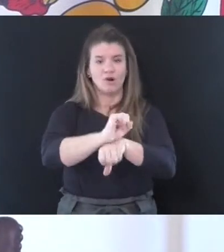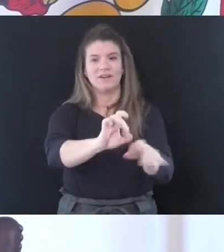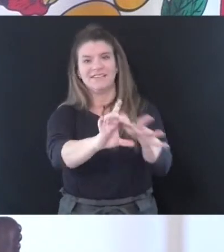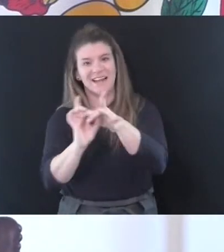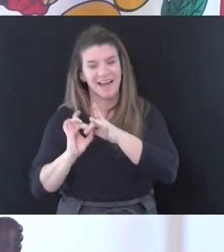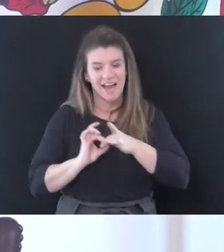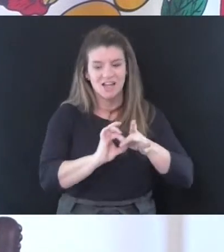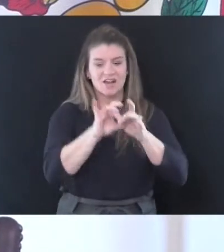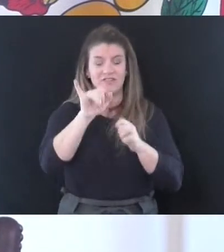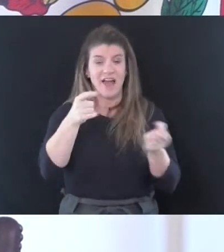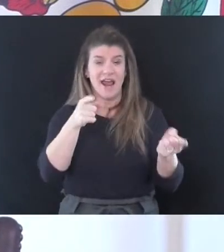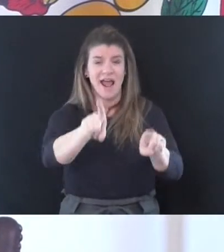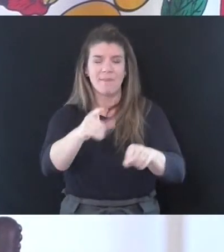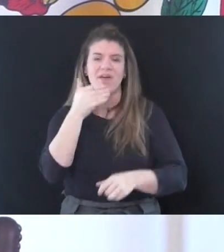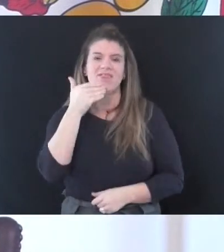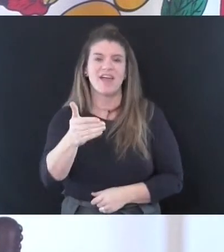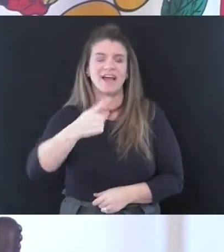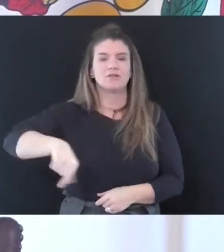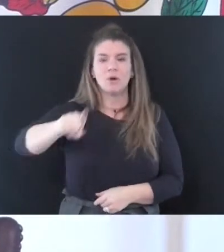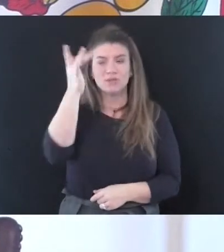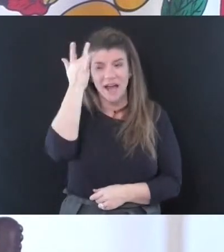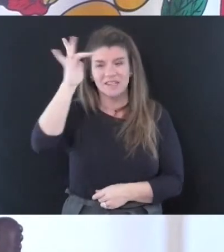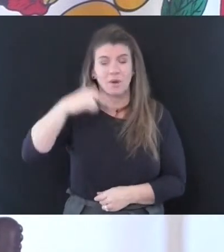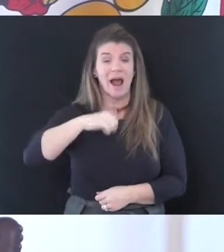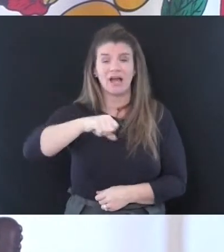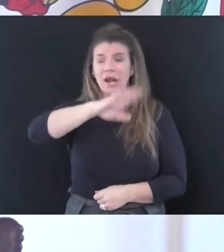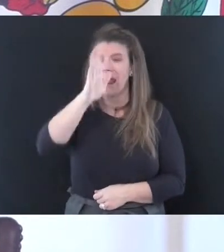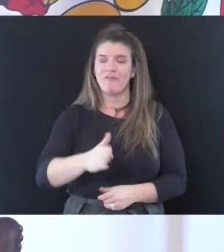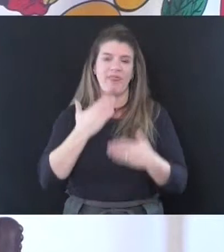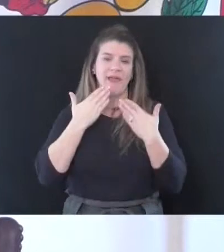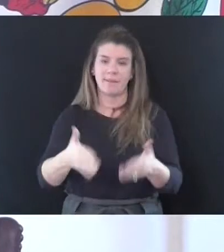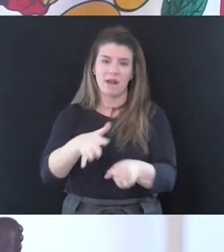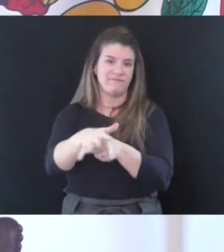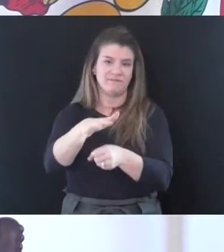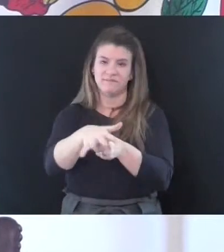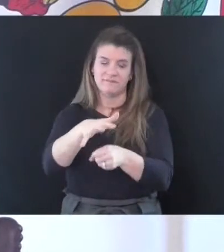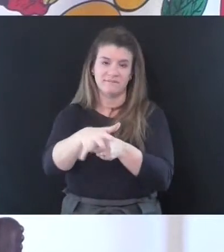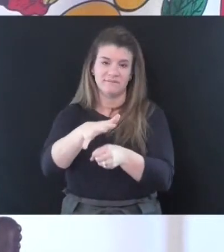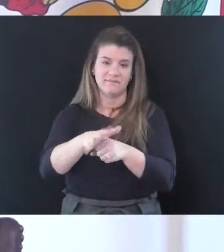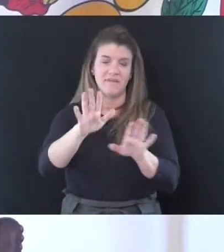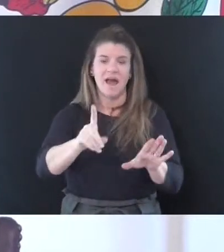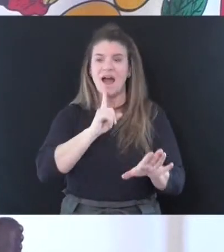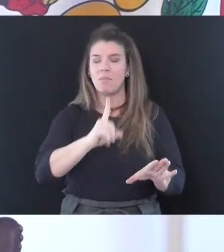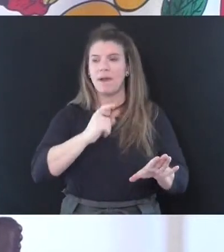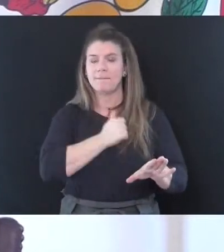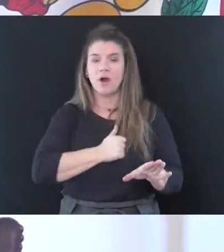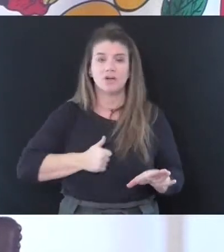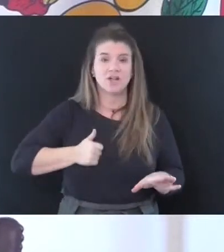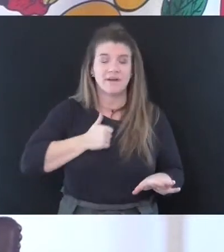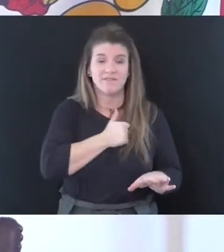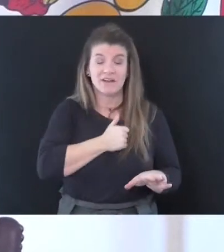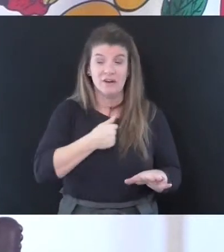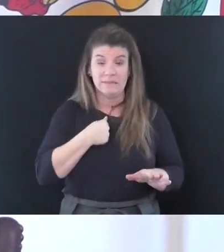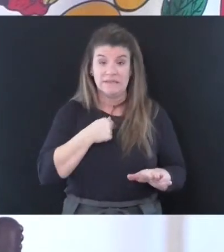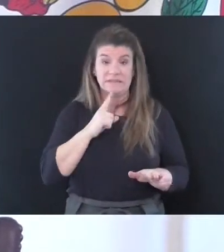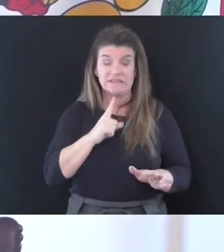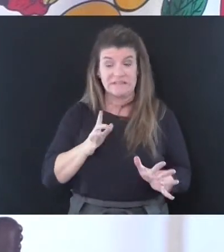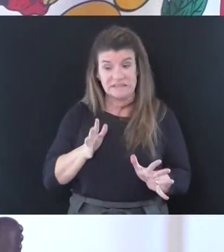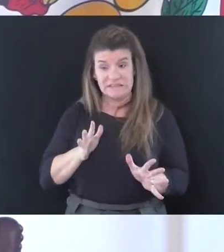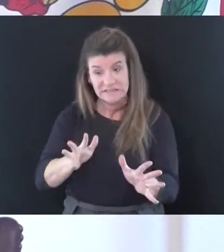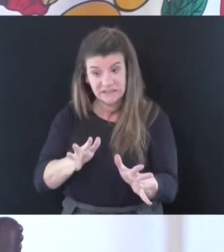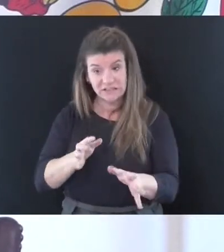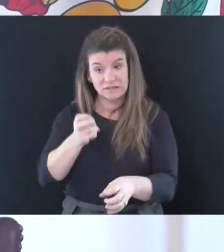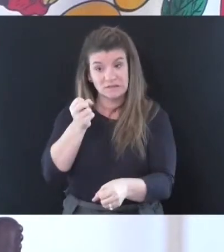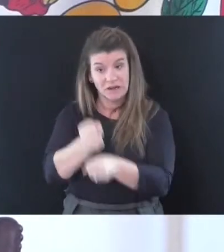the experts. I could never thank you enough from the bottom of my heart. I apologize maybe for pushing awful hard, but at the